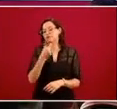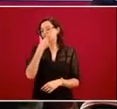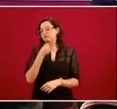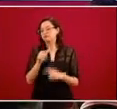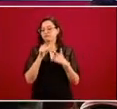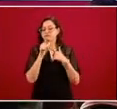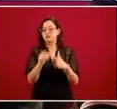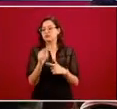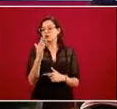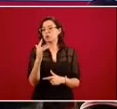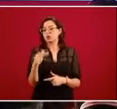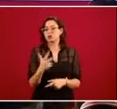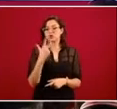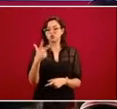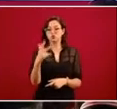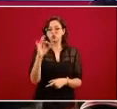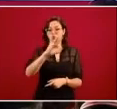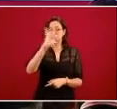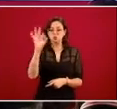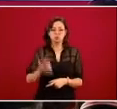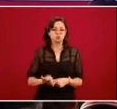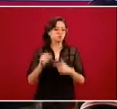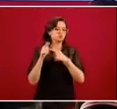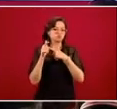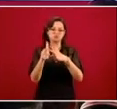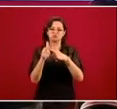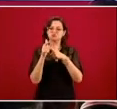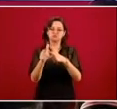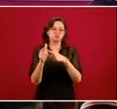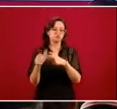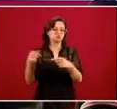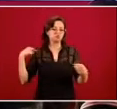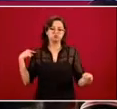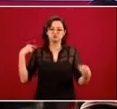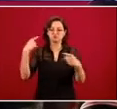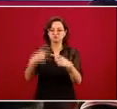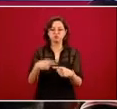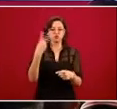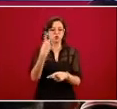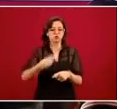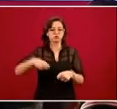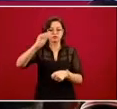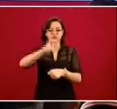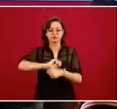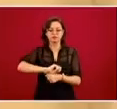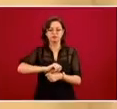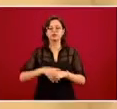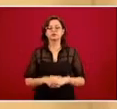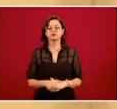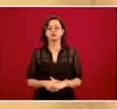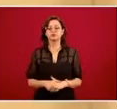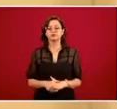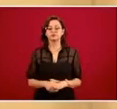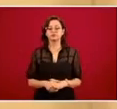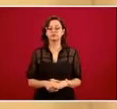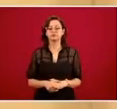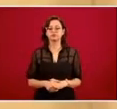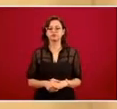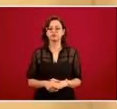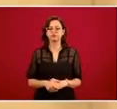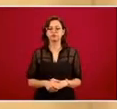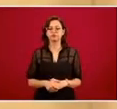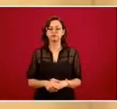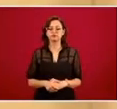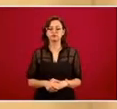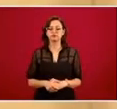We also have the gender distribution. Males continue to be overrepresented in the number of